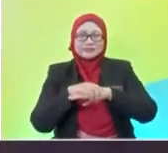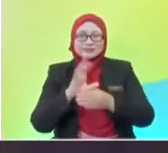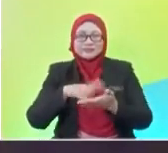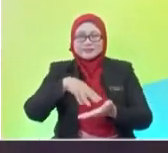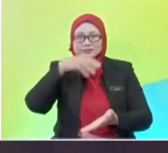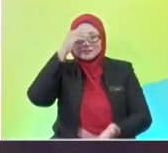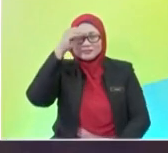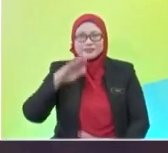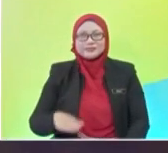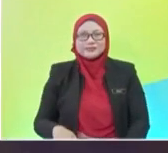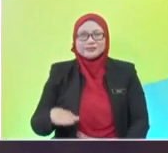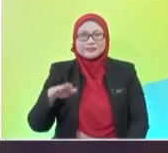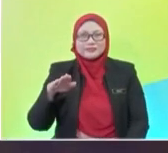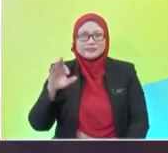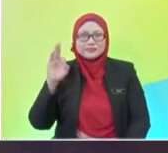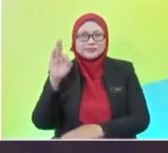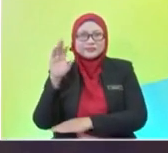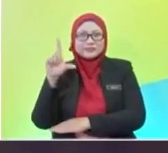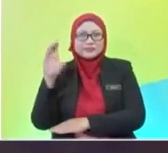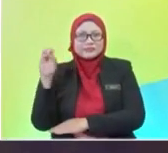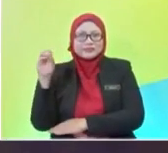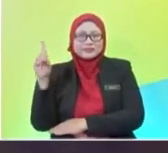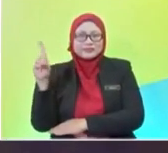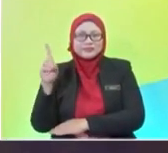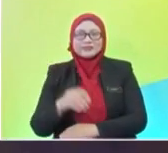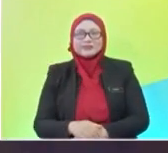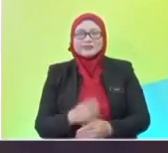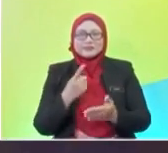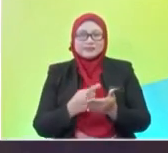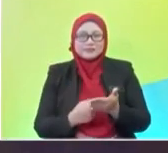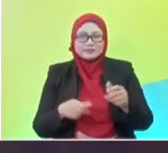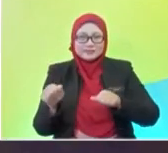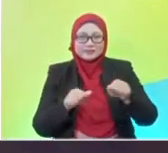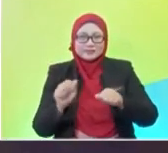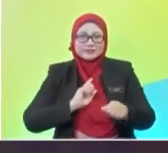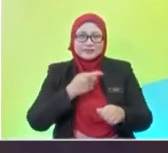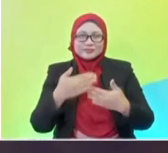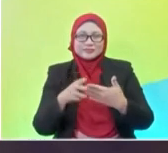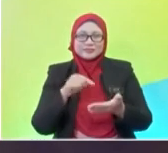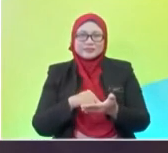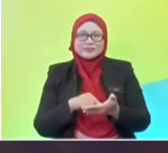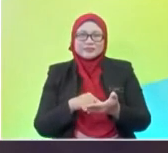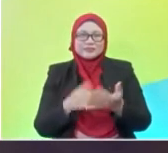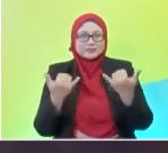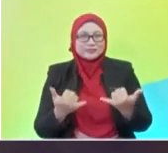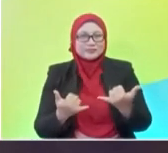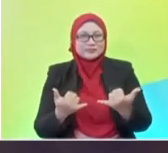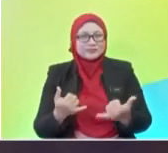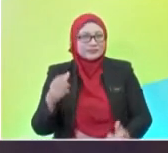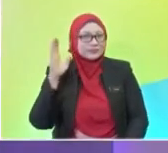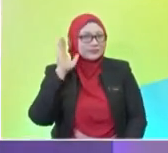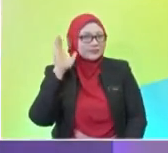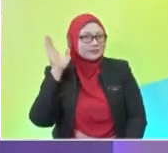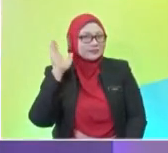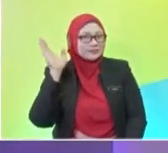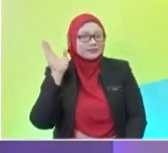about floods. Yeah. Okay, well, Miss Kenanga, what is our next activity? We are going to listen to a story. Okay. I have